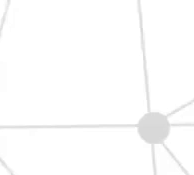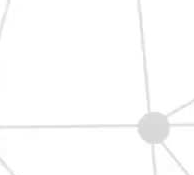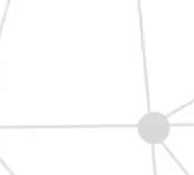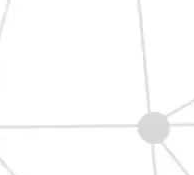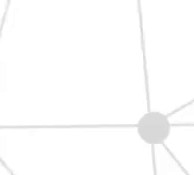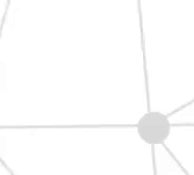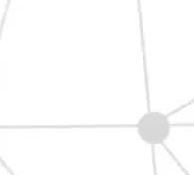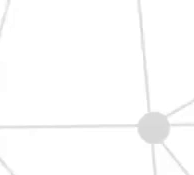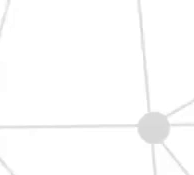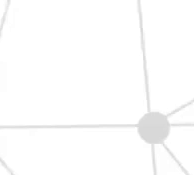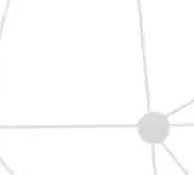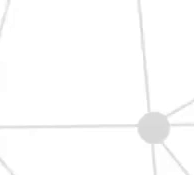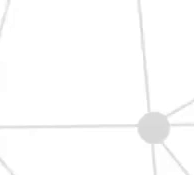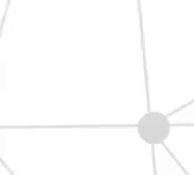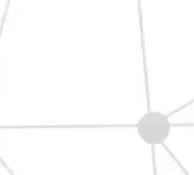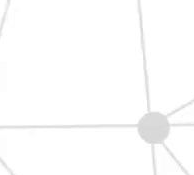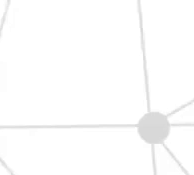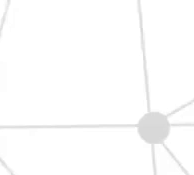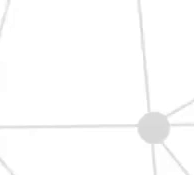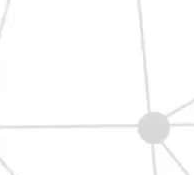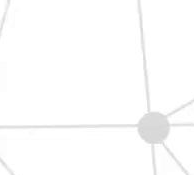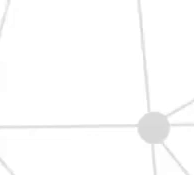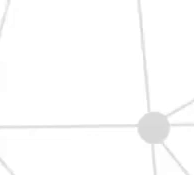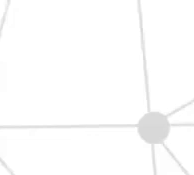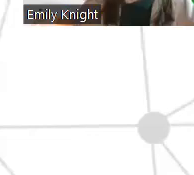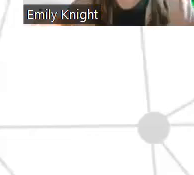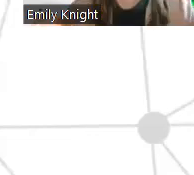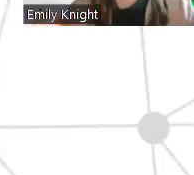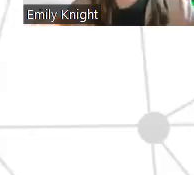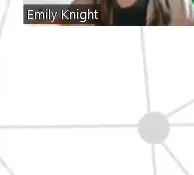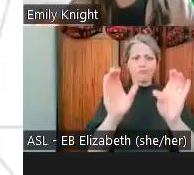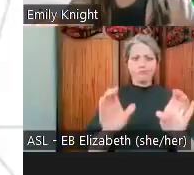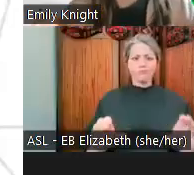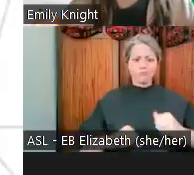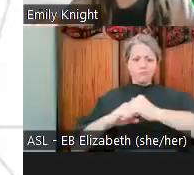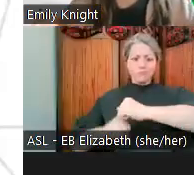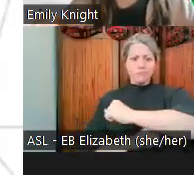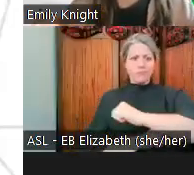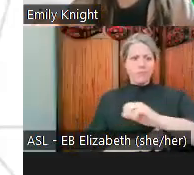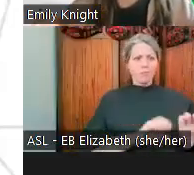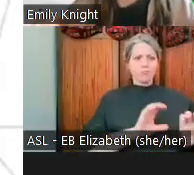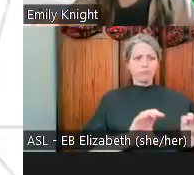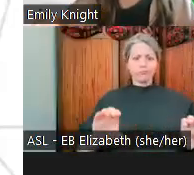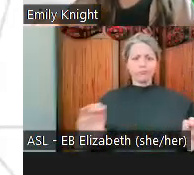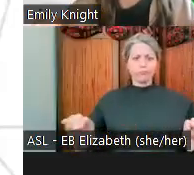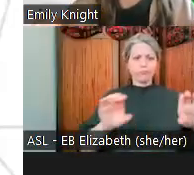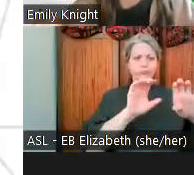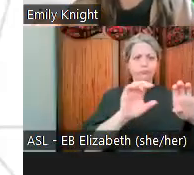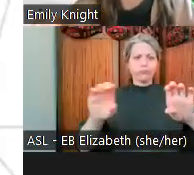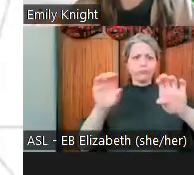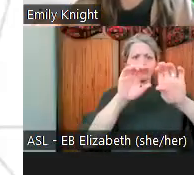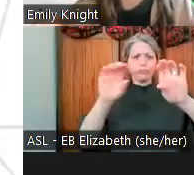pretty simplified, but even so, you can already see how there are multiple building blocks that help us communicate with other